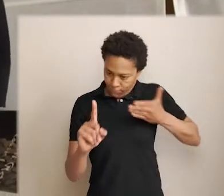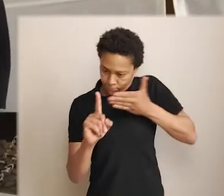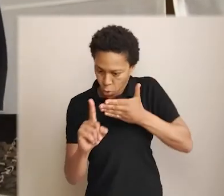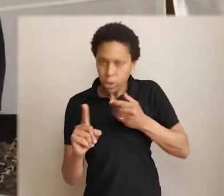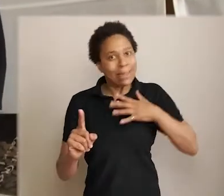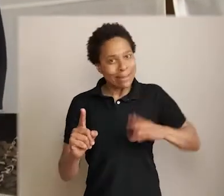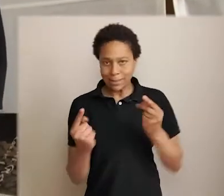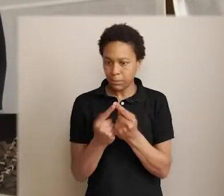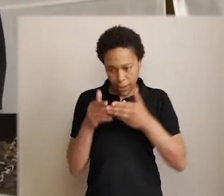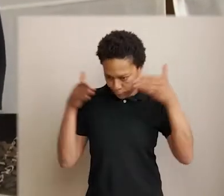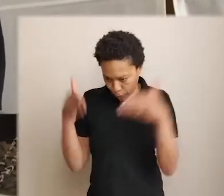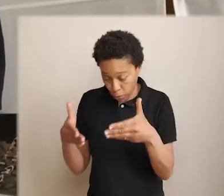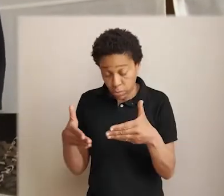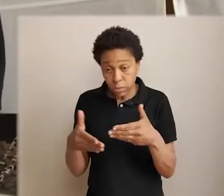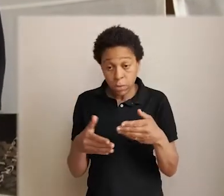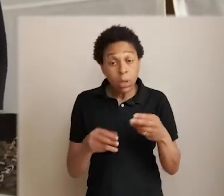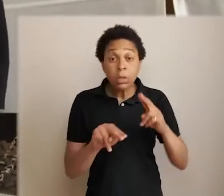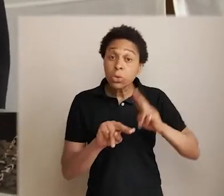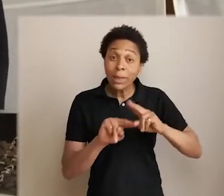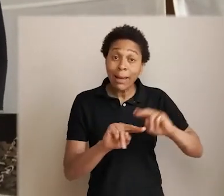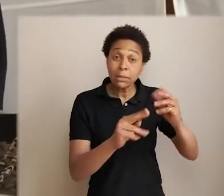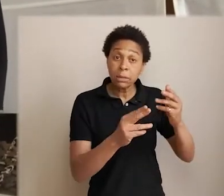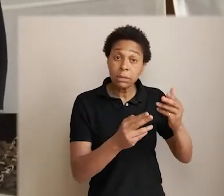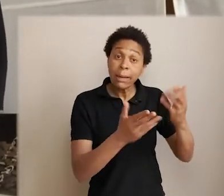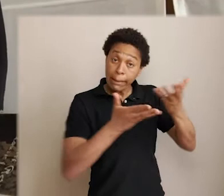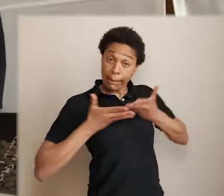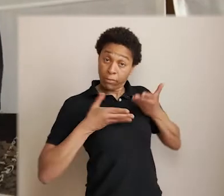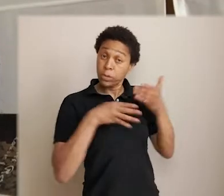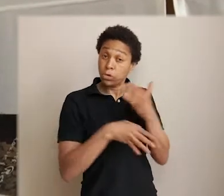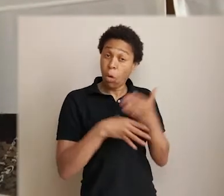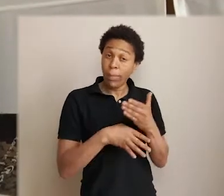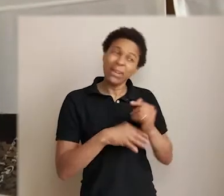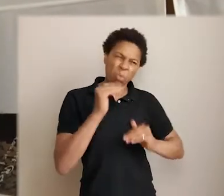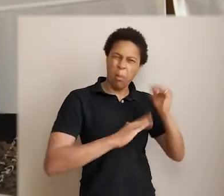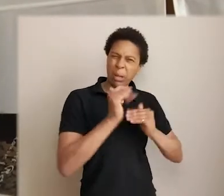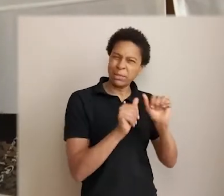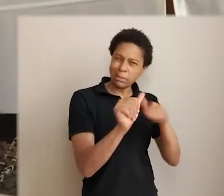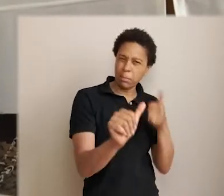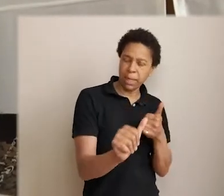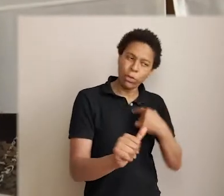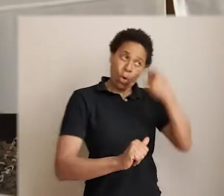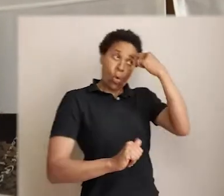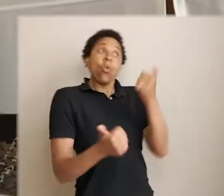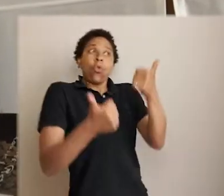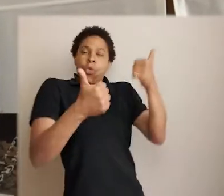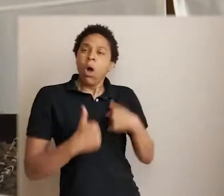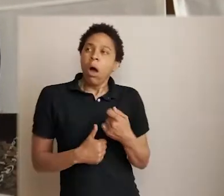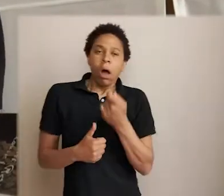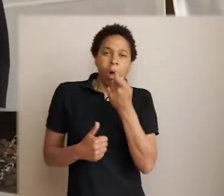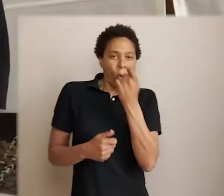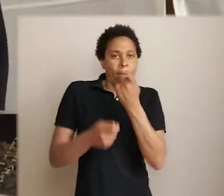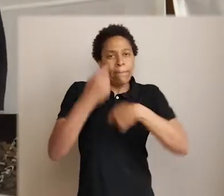of building. And I thought, I know what I'm going to do. I'm going to become a surveyor, or either an architect or a surveyor. And I'm going to go